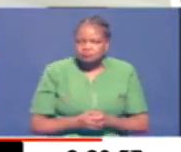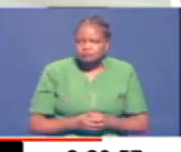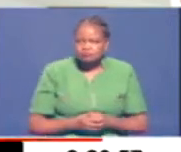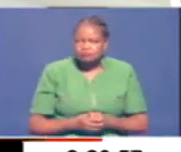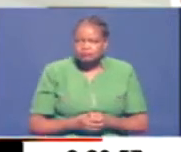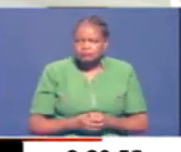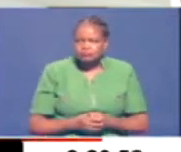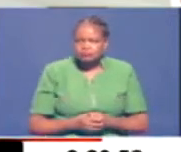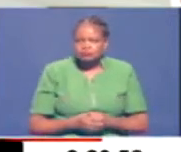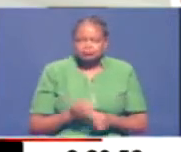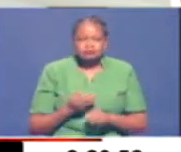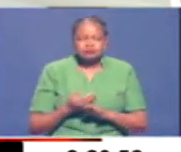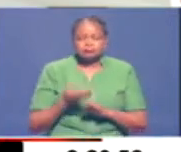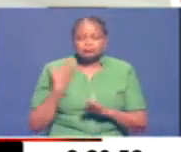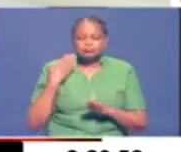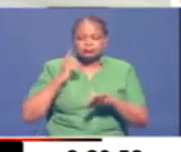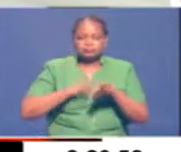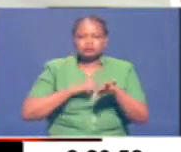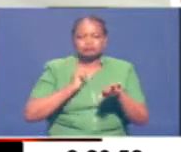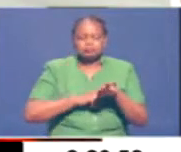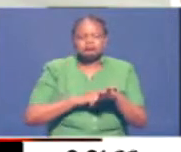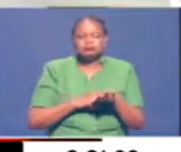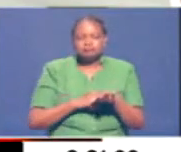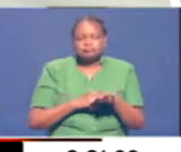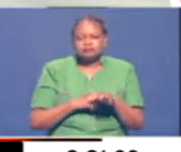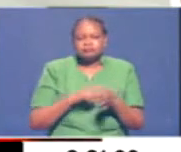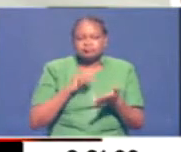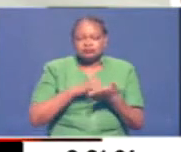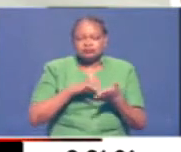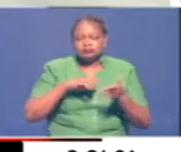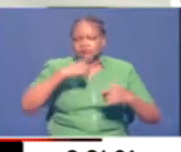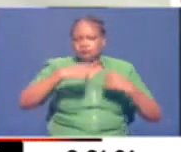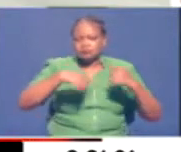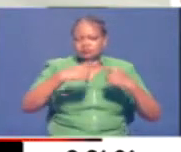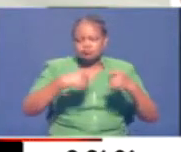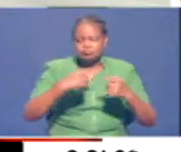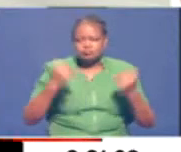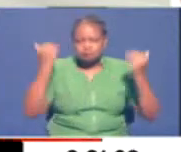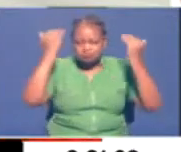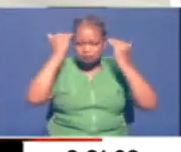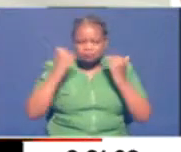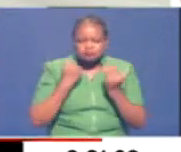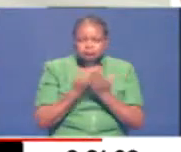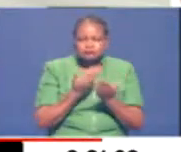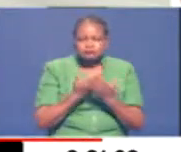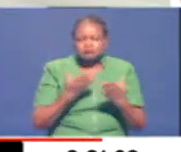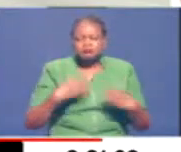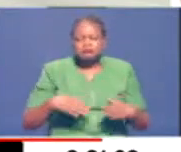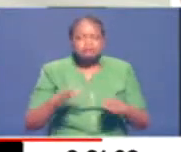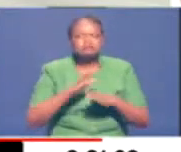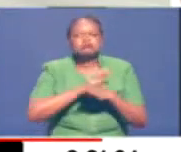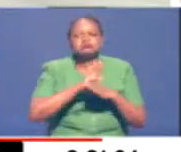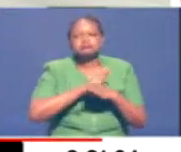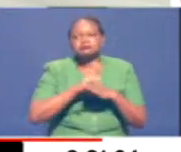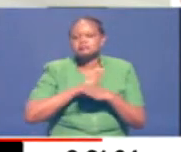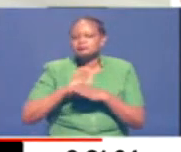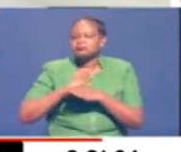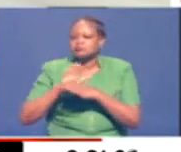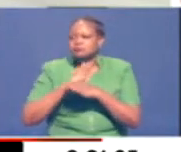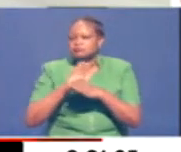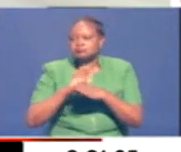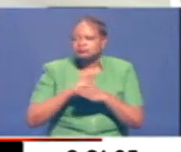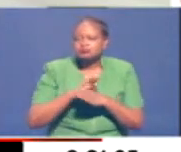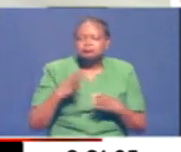case was being determined at the Court of Appeal, largely everyone here was minding their own business. There is a lot